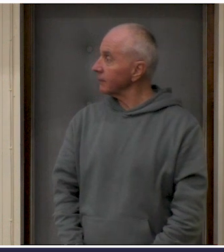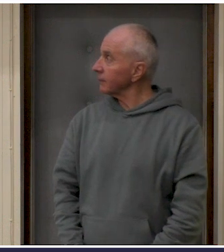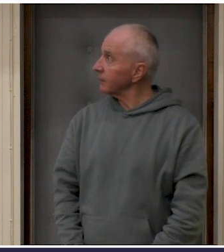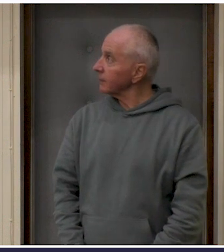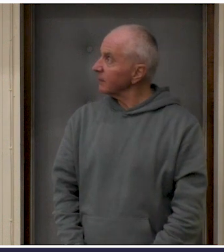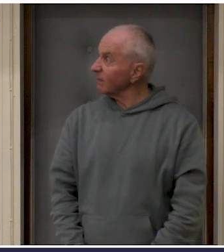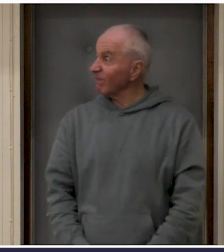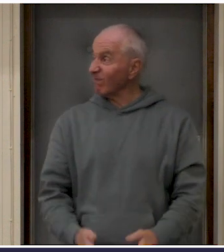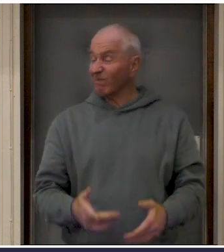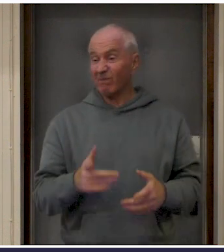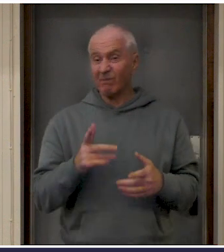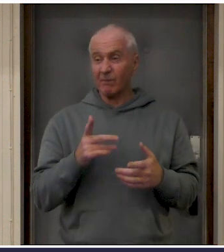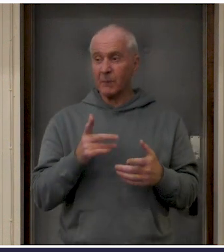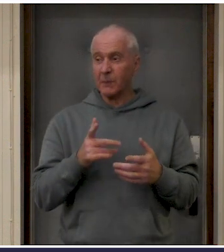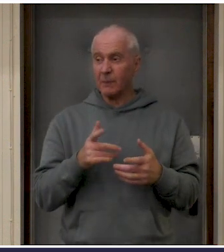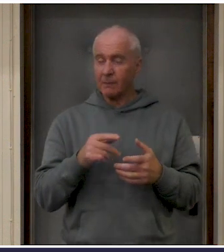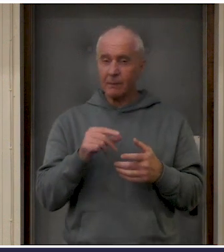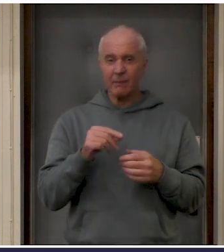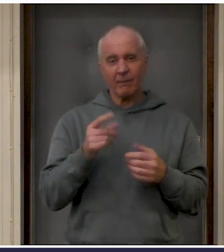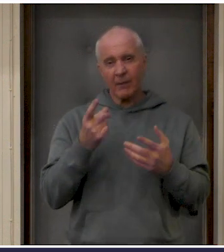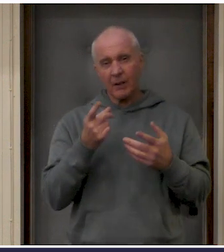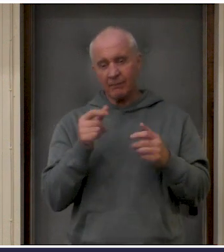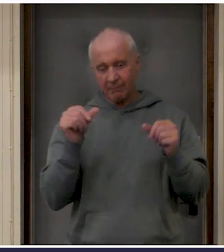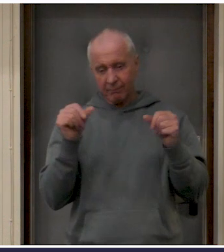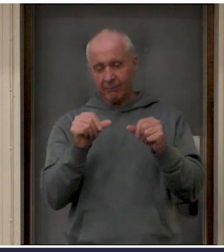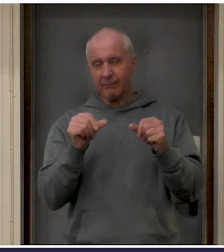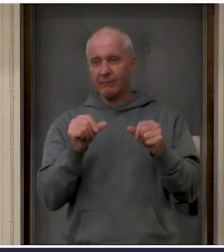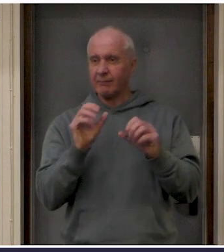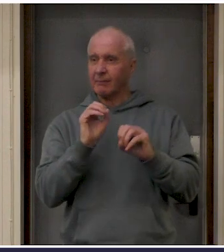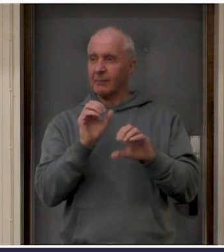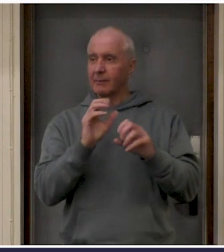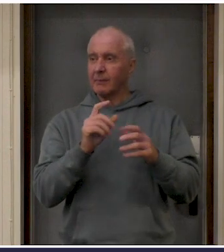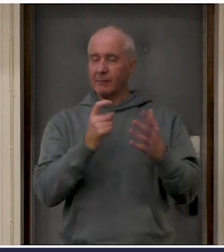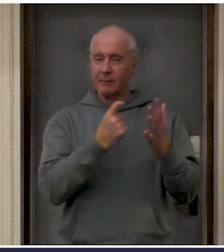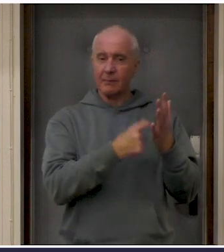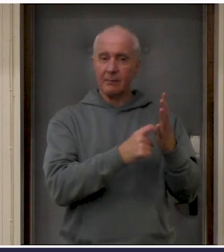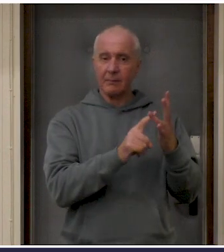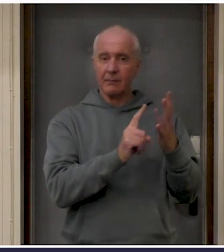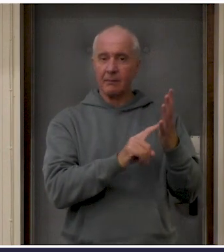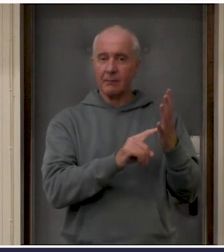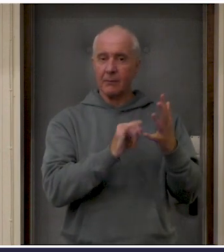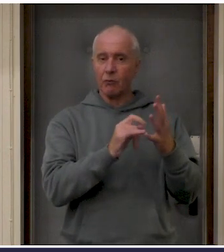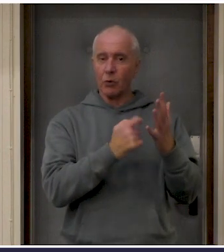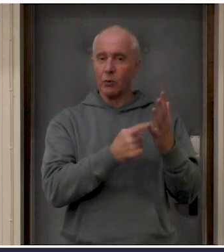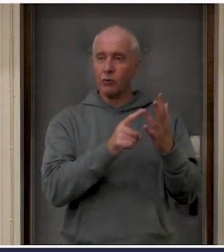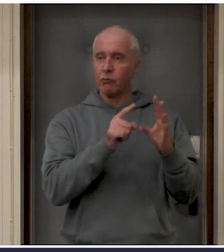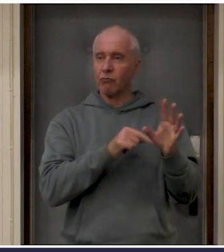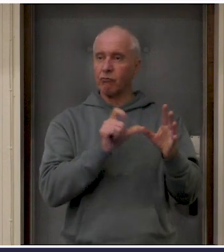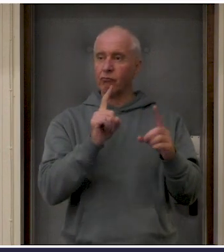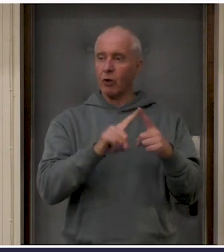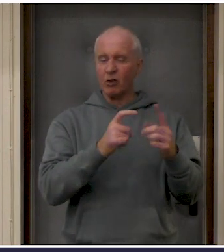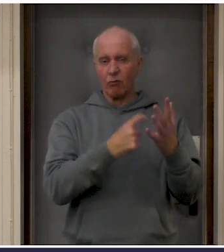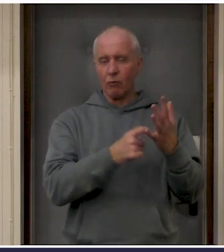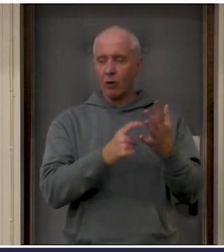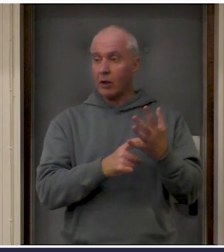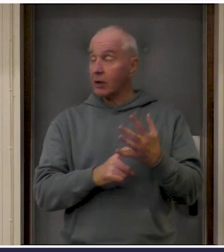Just a little bit, although it's not a sales pitch. This is the Rolls-Royce, so the UK solution in a nutshell. So this is what we're going to